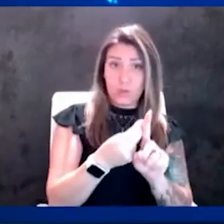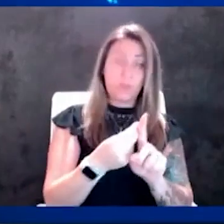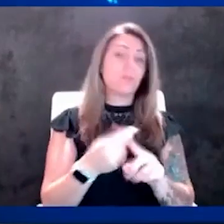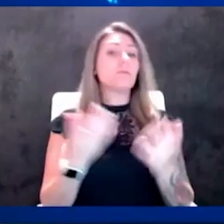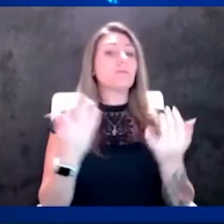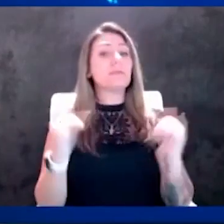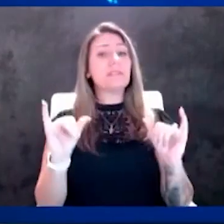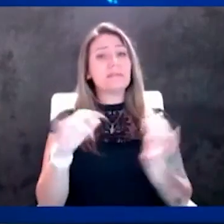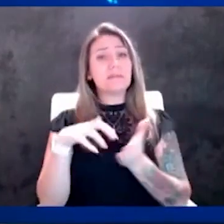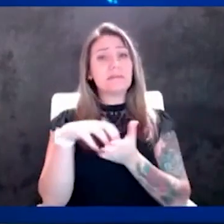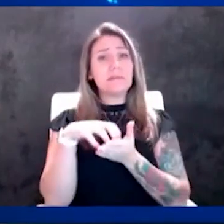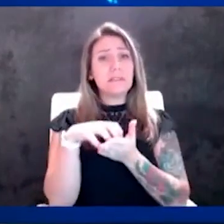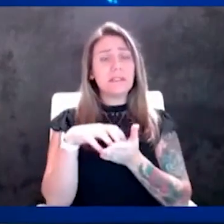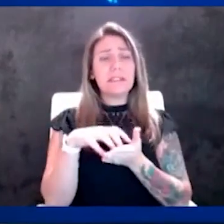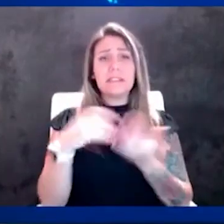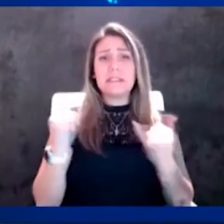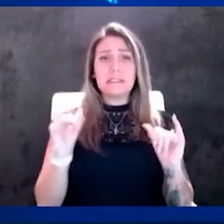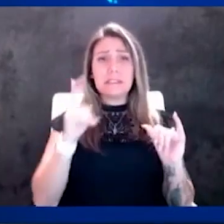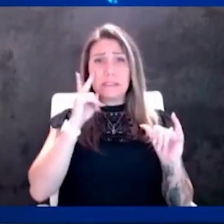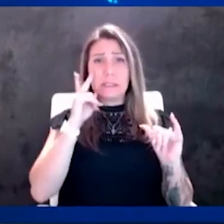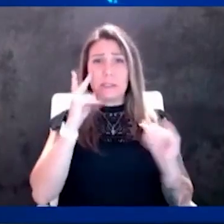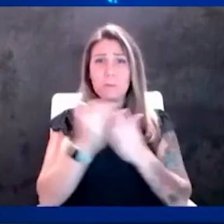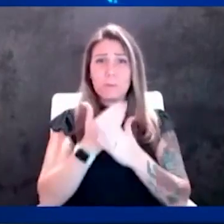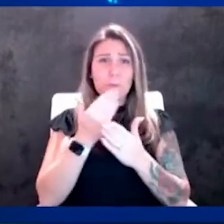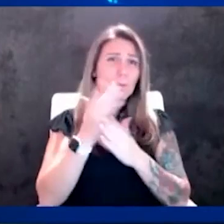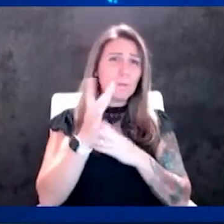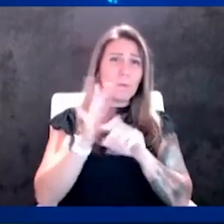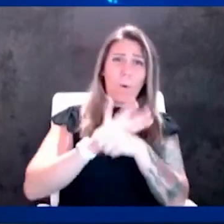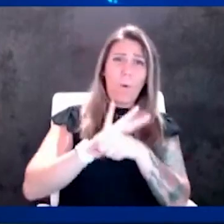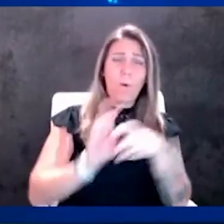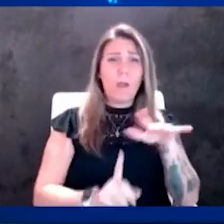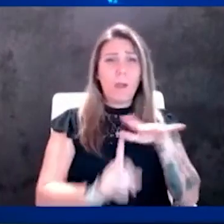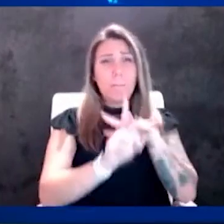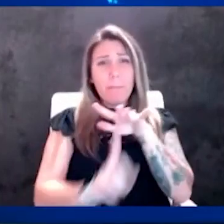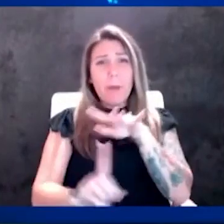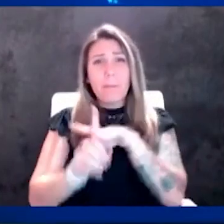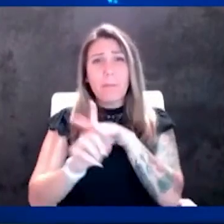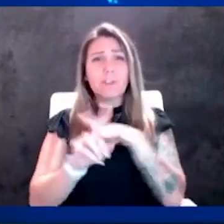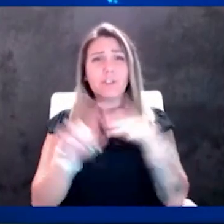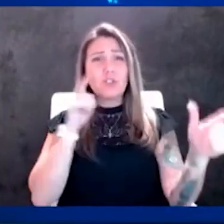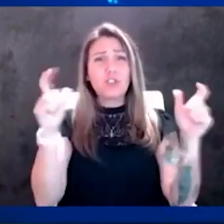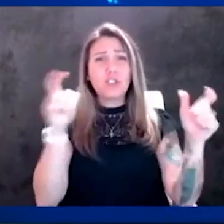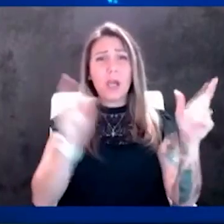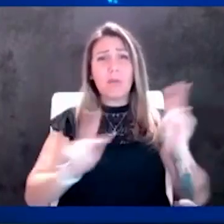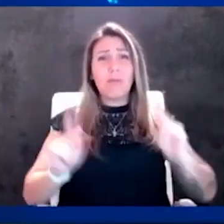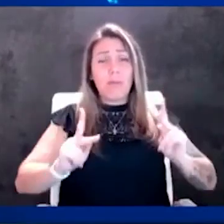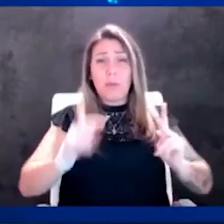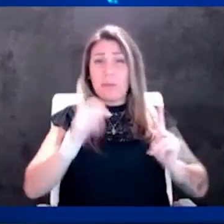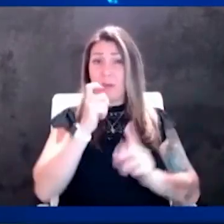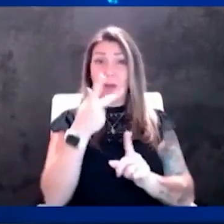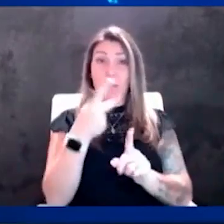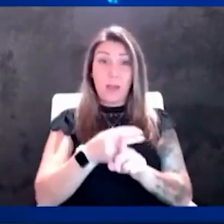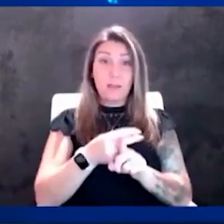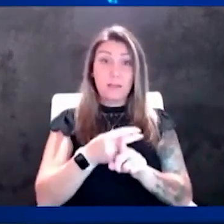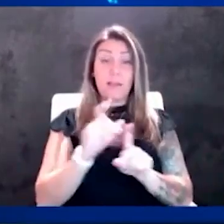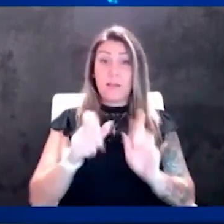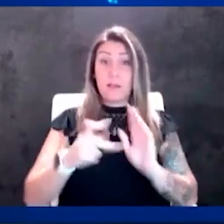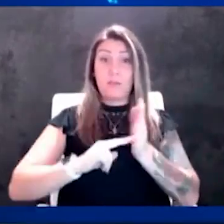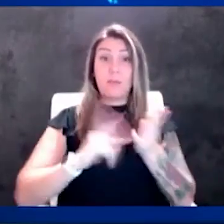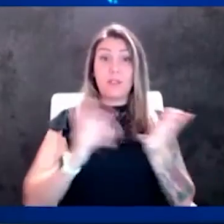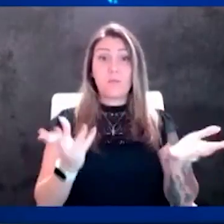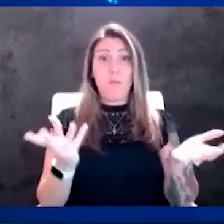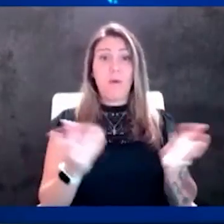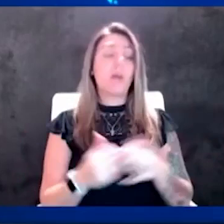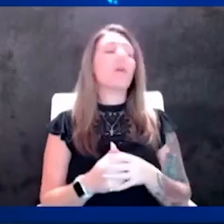We can still see new cases. We still have a very large population of unvaccinated folk, and what that means is we have a large